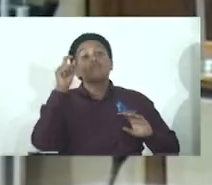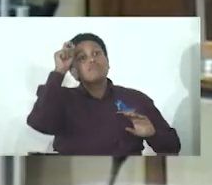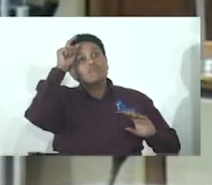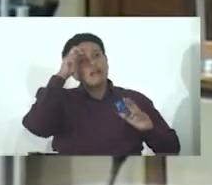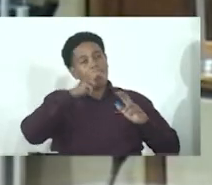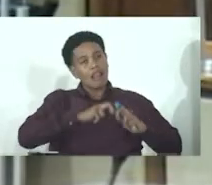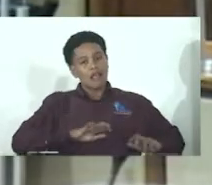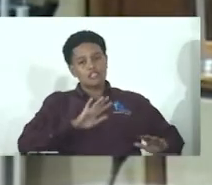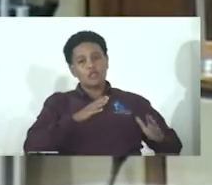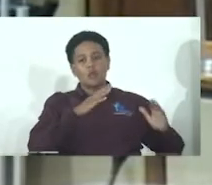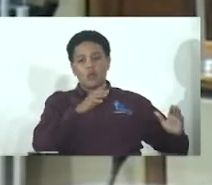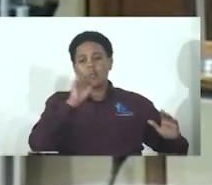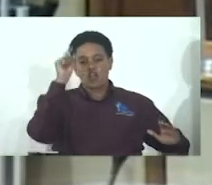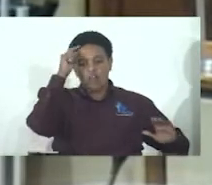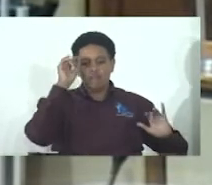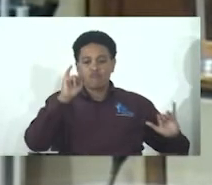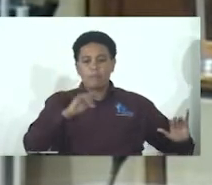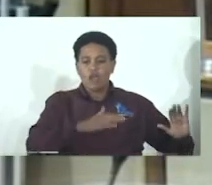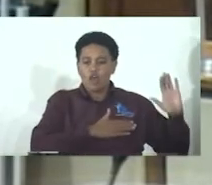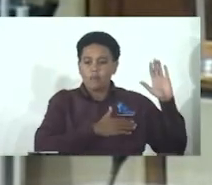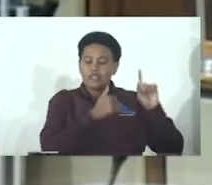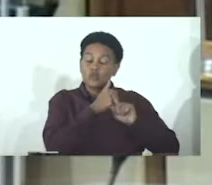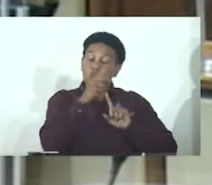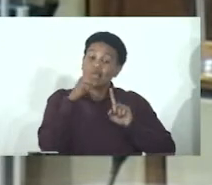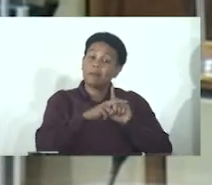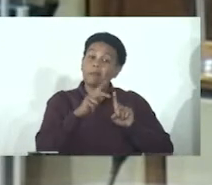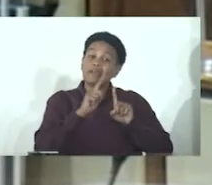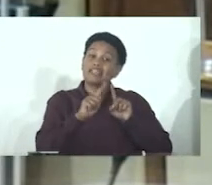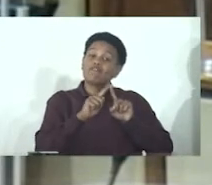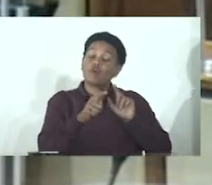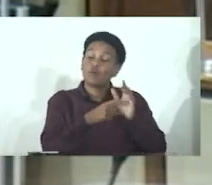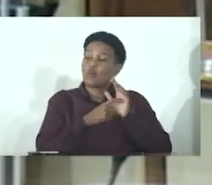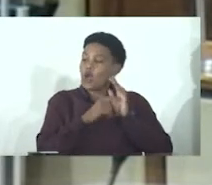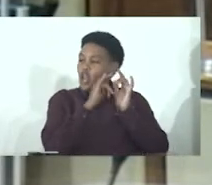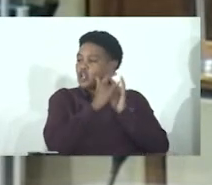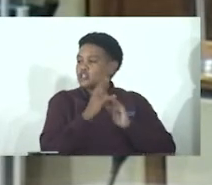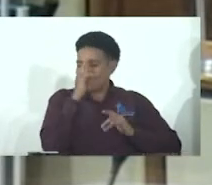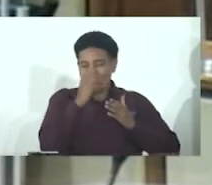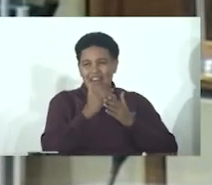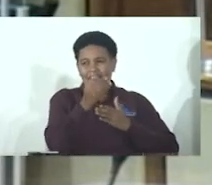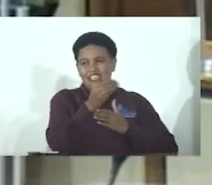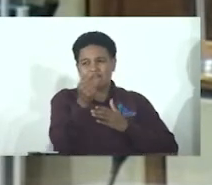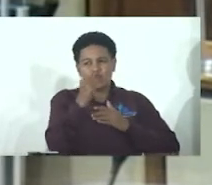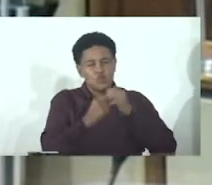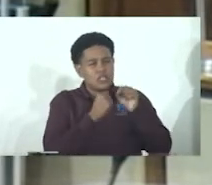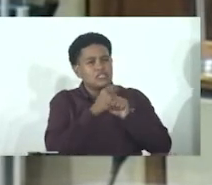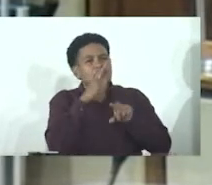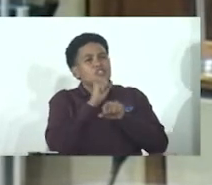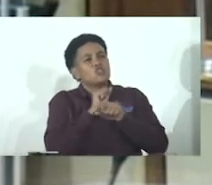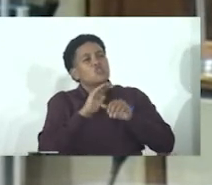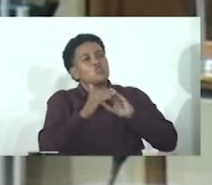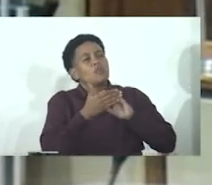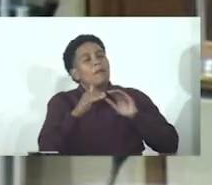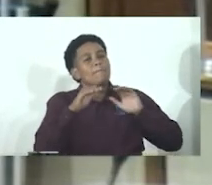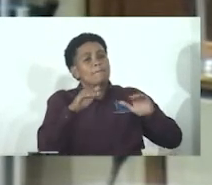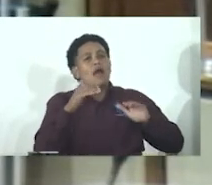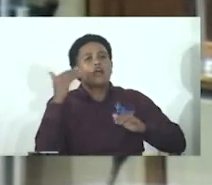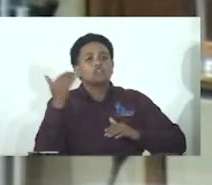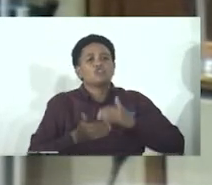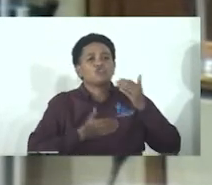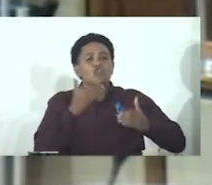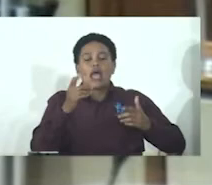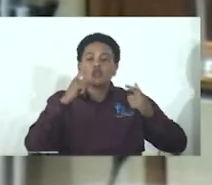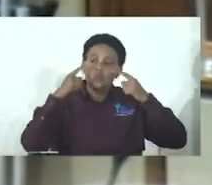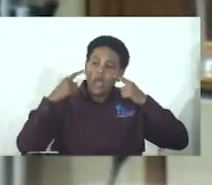The government remains committed to implementing the required adjustments over the next 3 years to ensure that Jamaica gets back on track